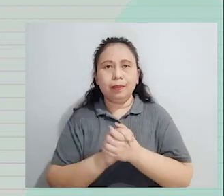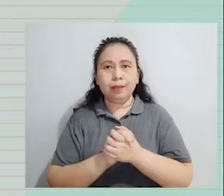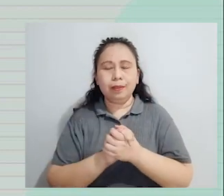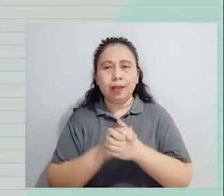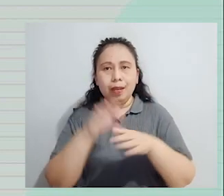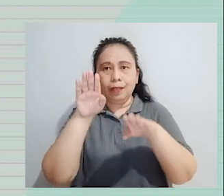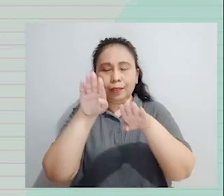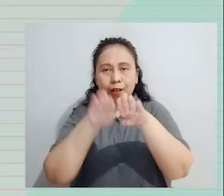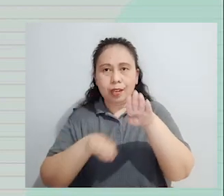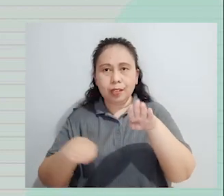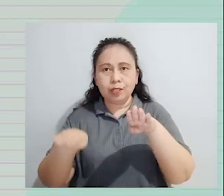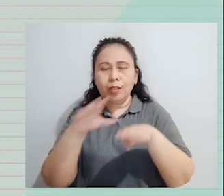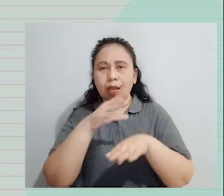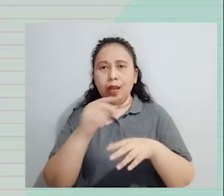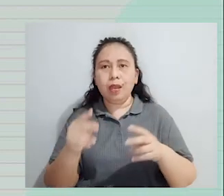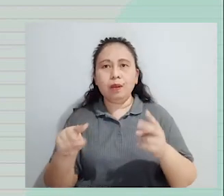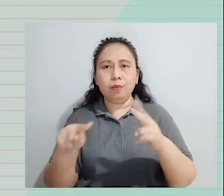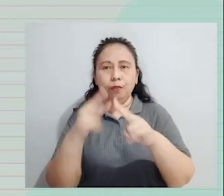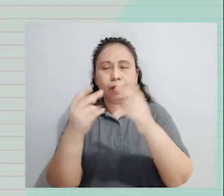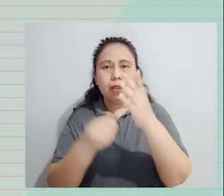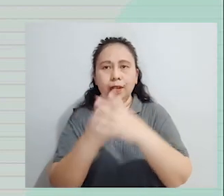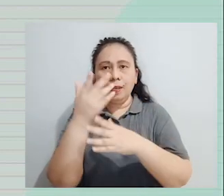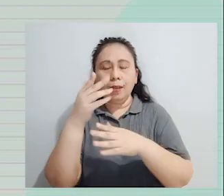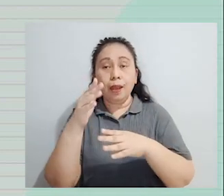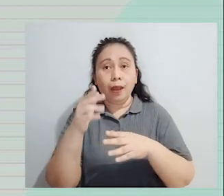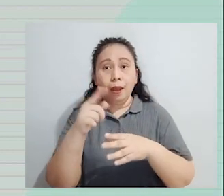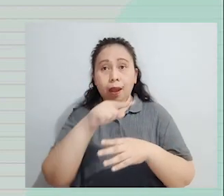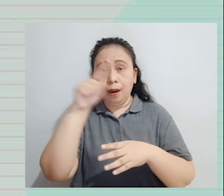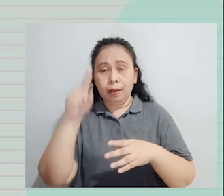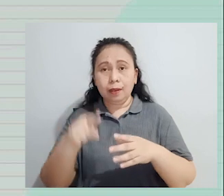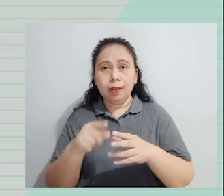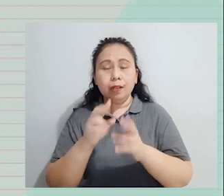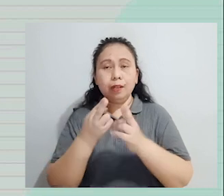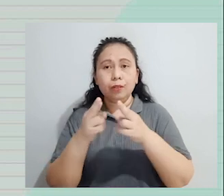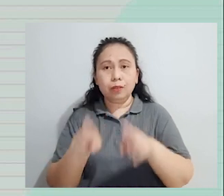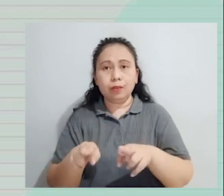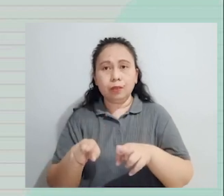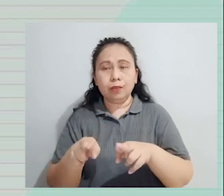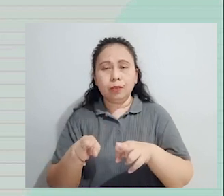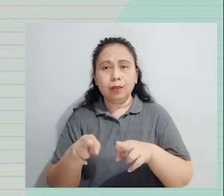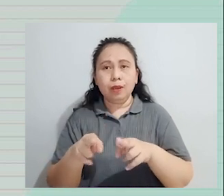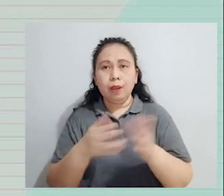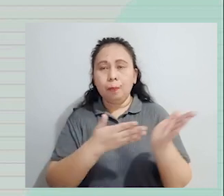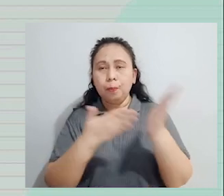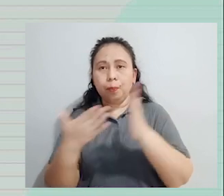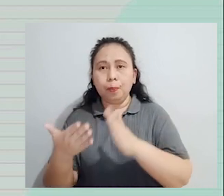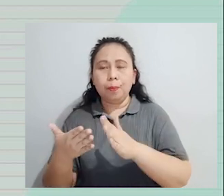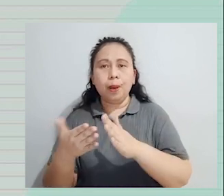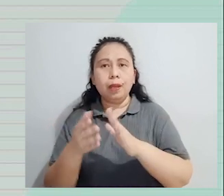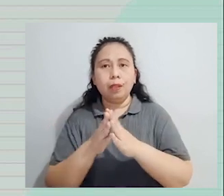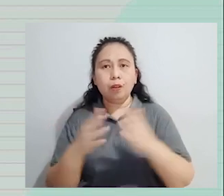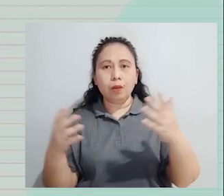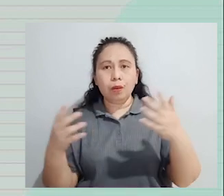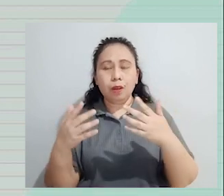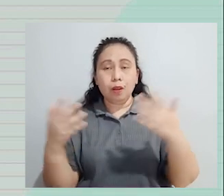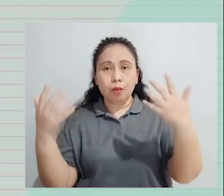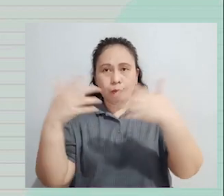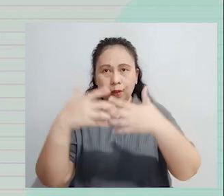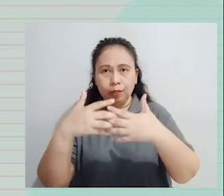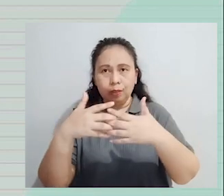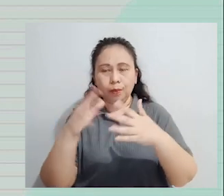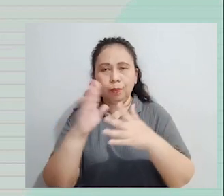and volcanic arc are the consequences brought about by the convergence between the continental and